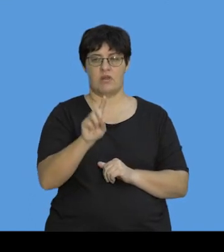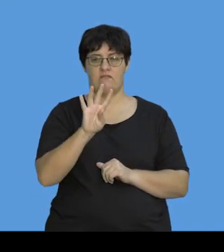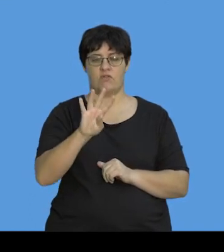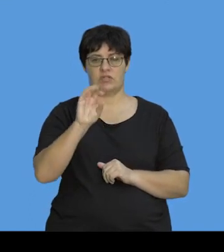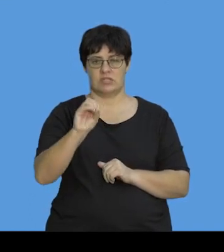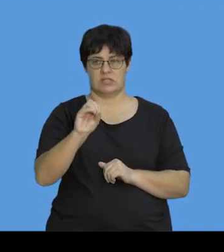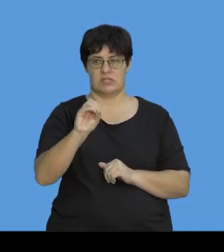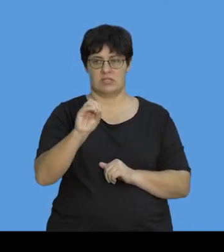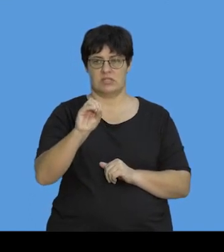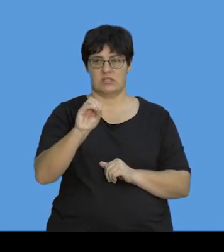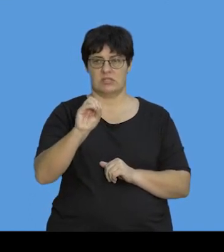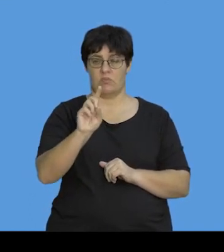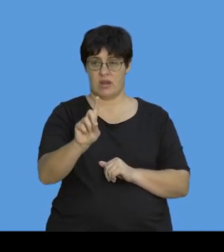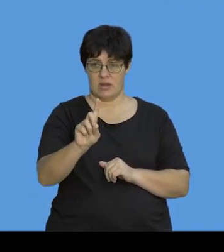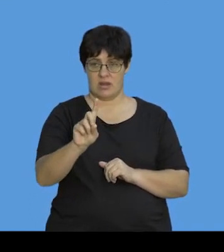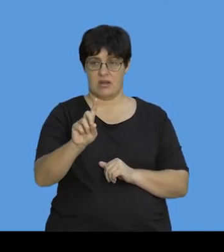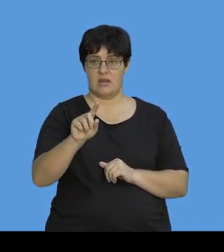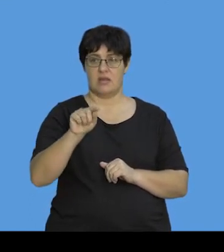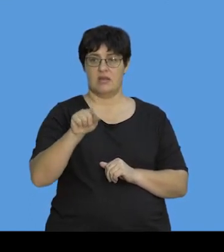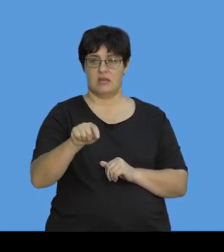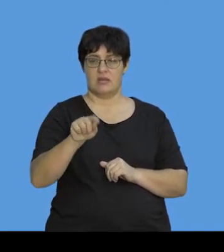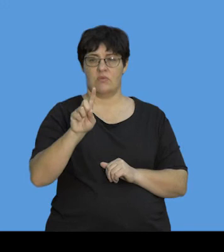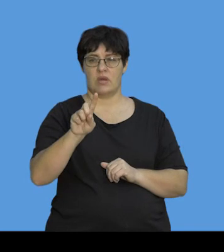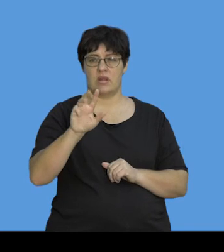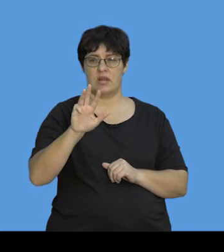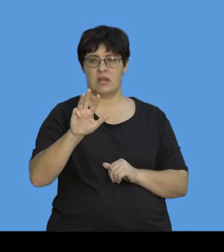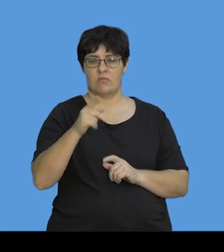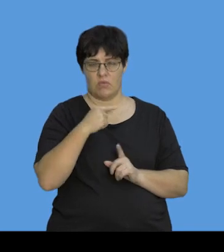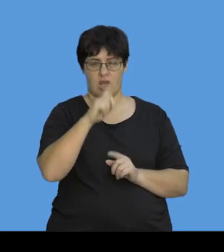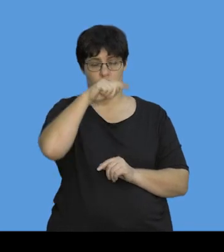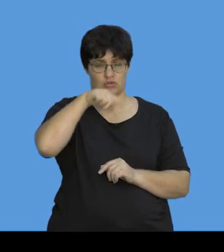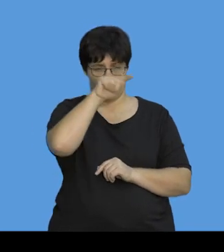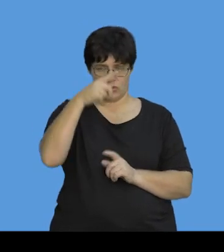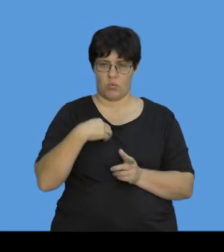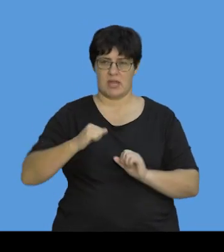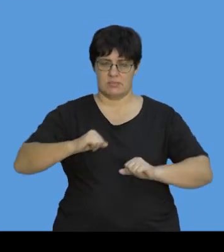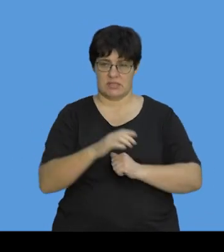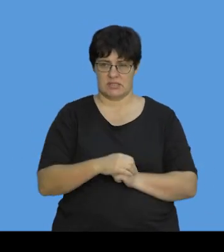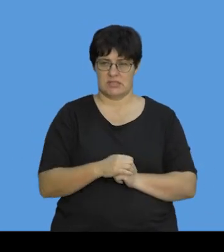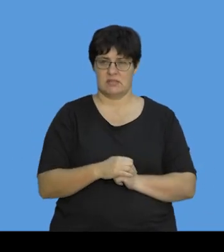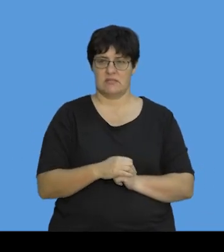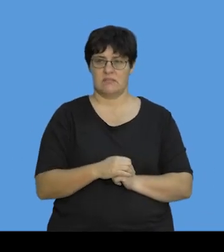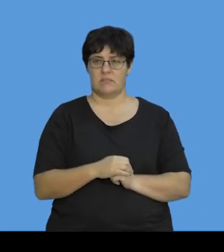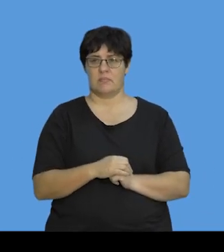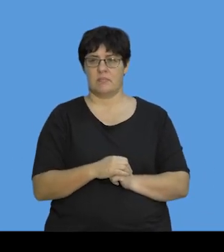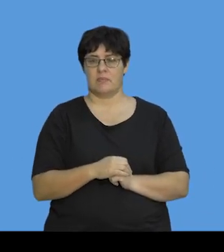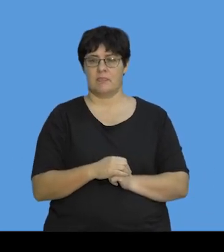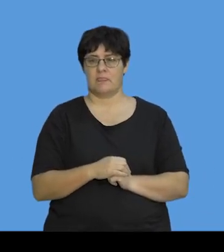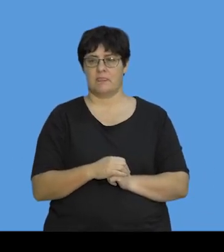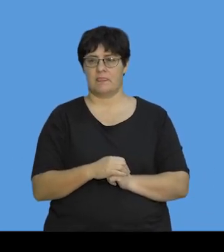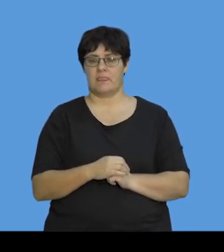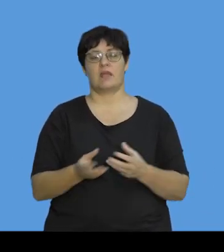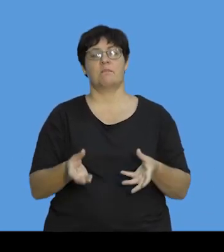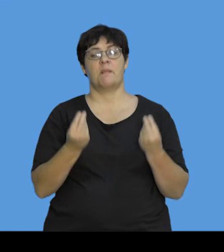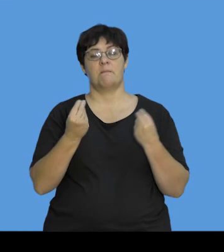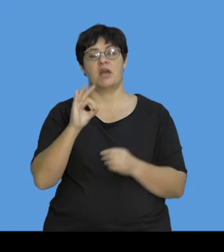1,141. It's a positive number, and I'm actually going to take the square root of this straight away because of space. I'm going to take the square root of that answer, and